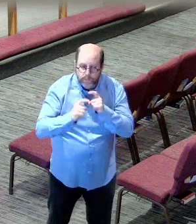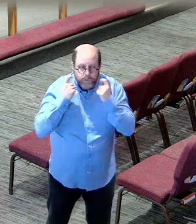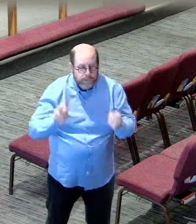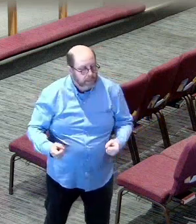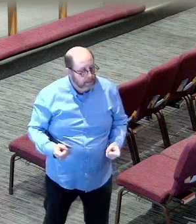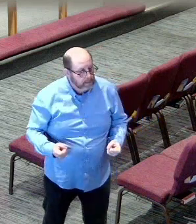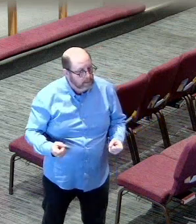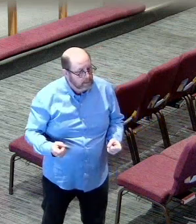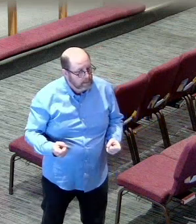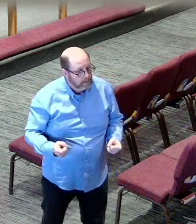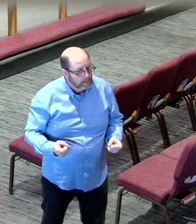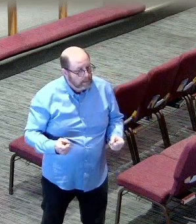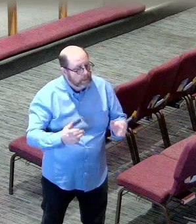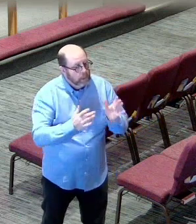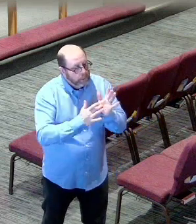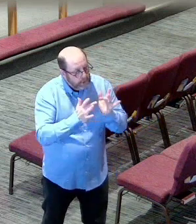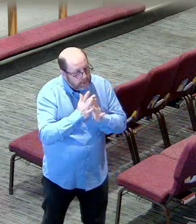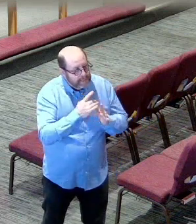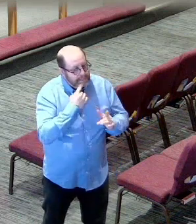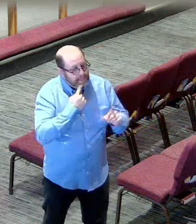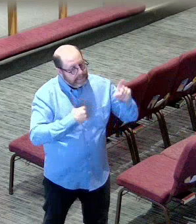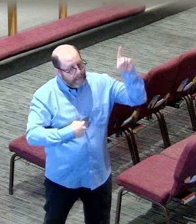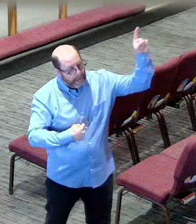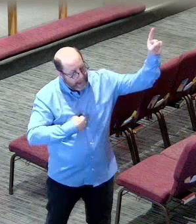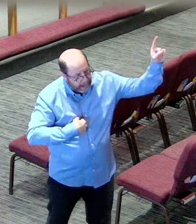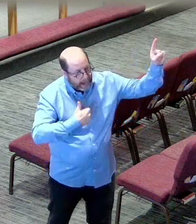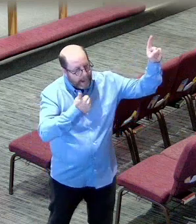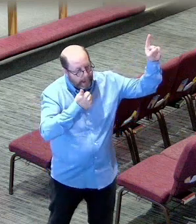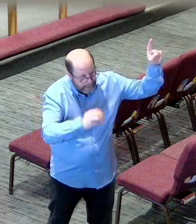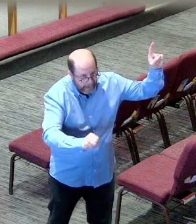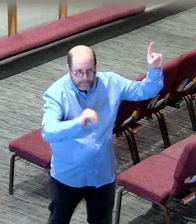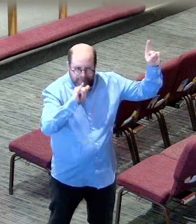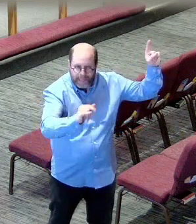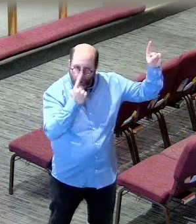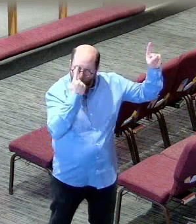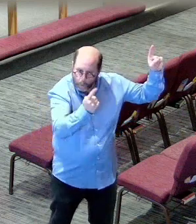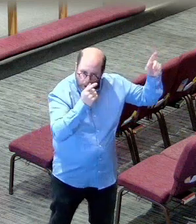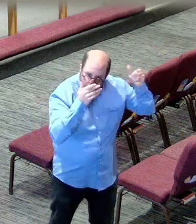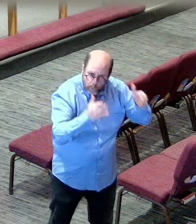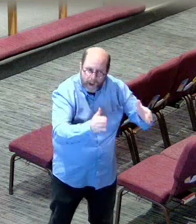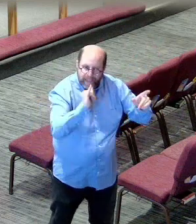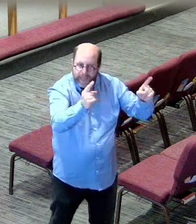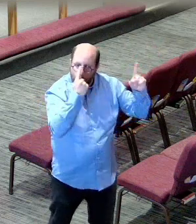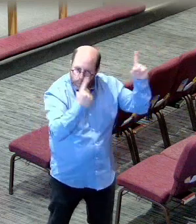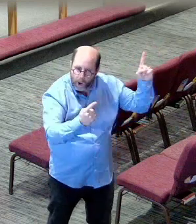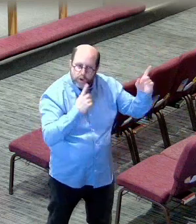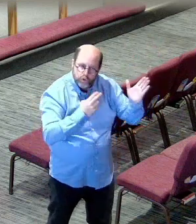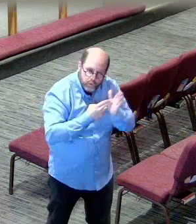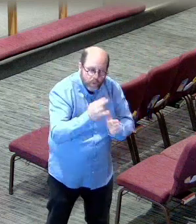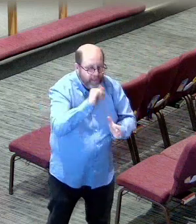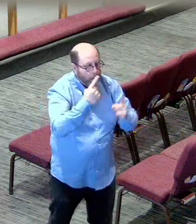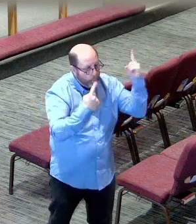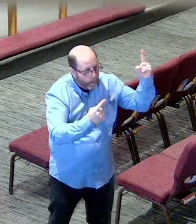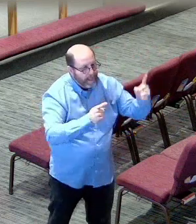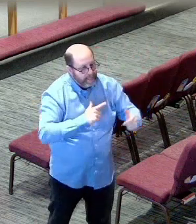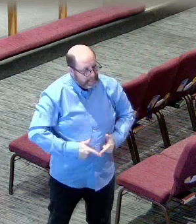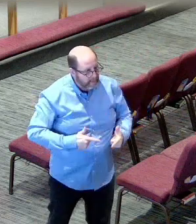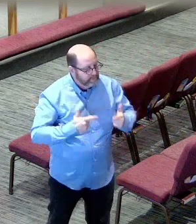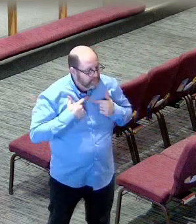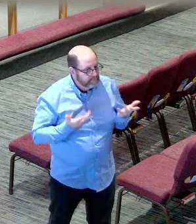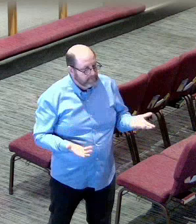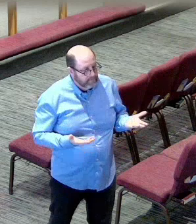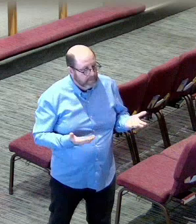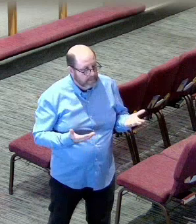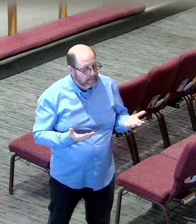Jesus said, "I am the way and the truth and the life." For Christians, truth is